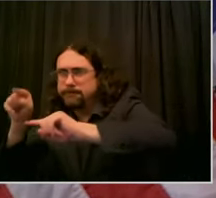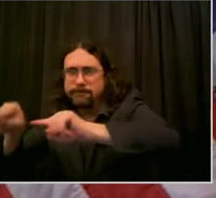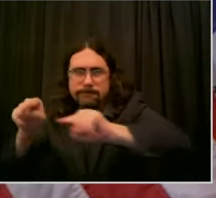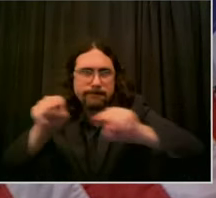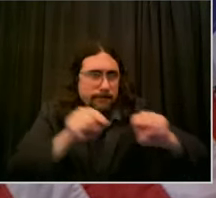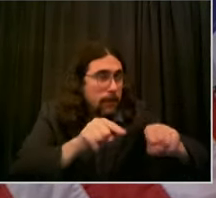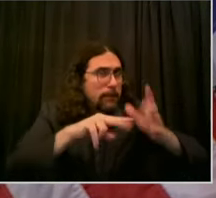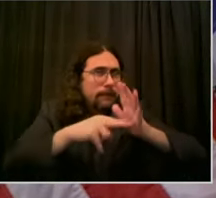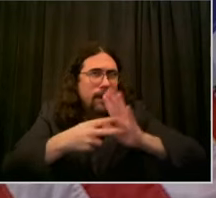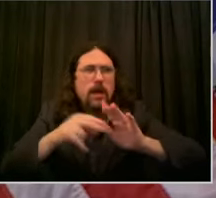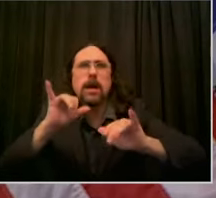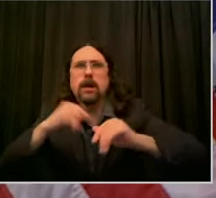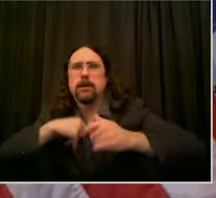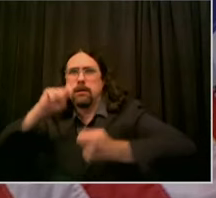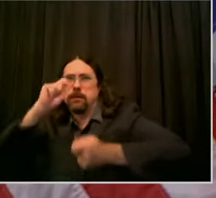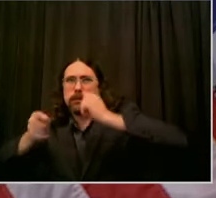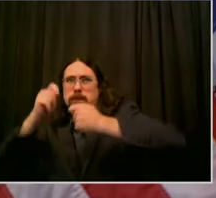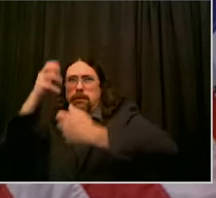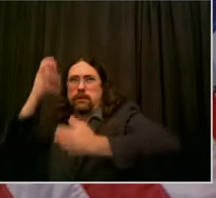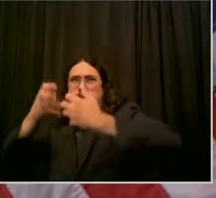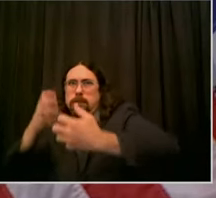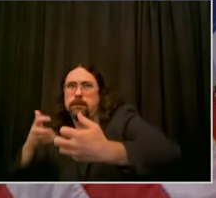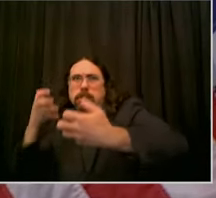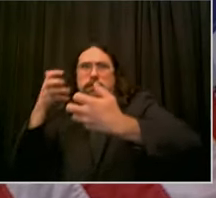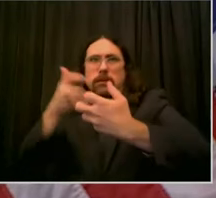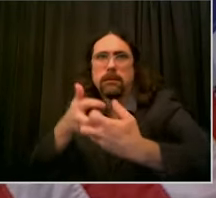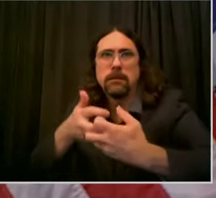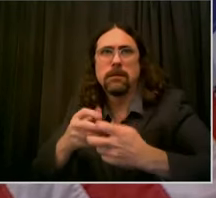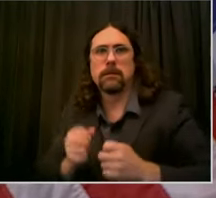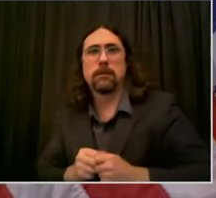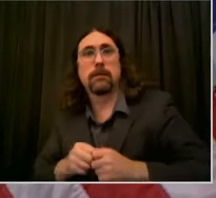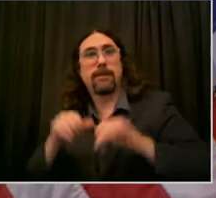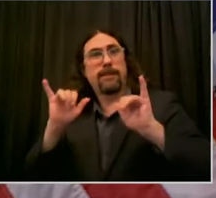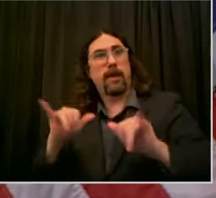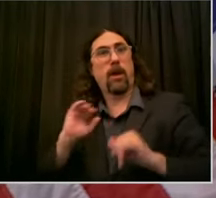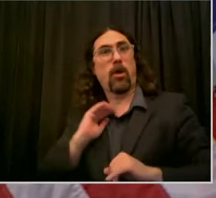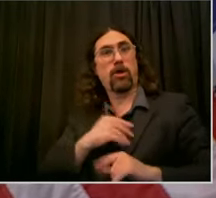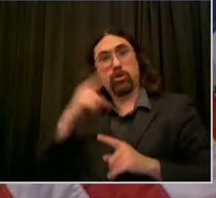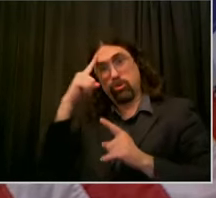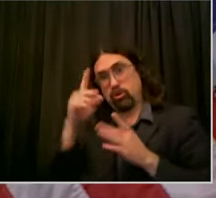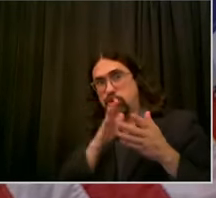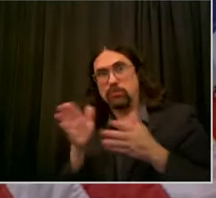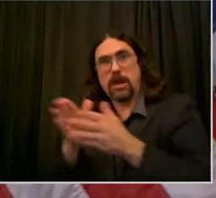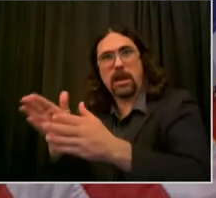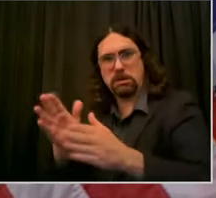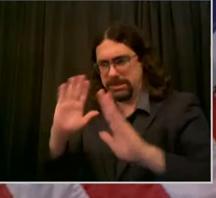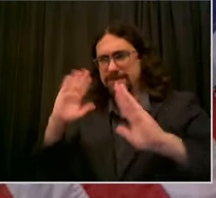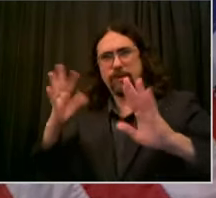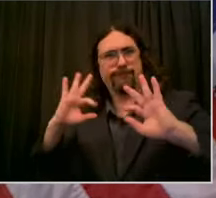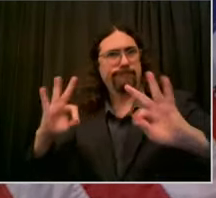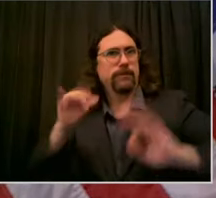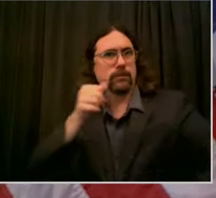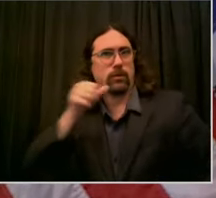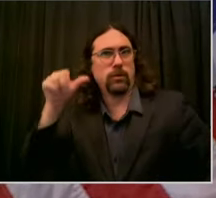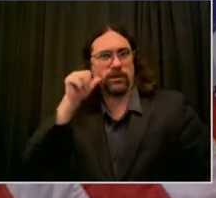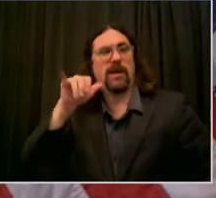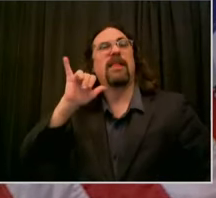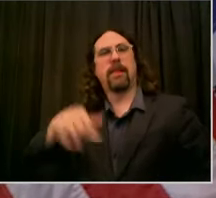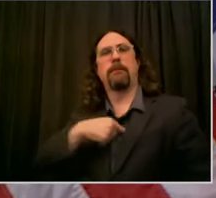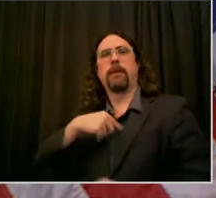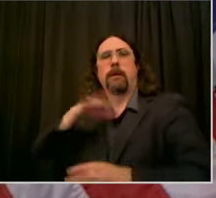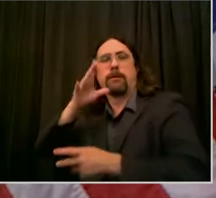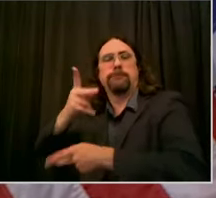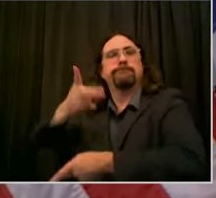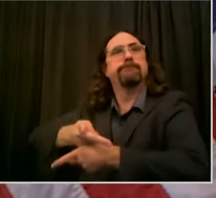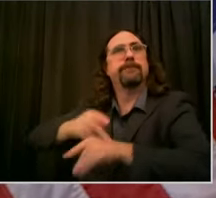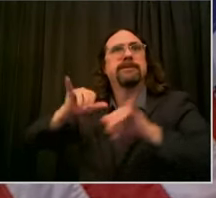week. I want to emphasize the vast majority of people who have been out these last 6 days have been peaceful. A small number